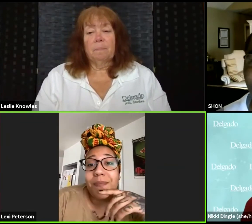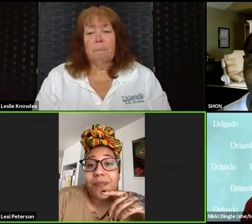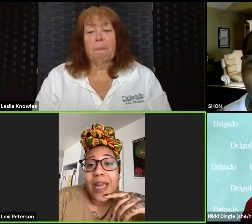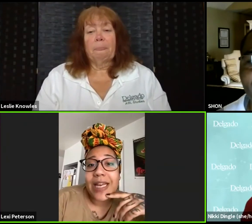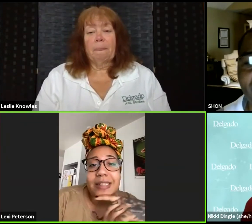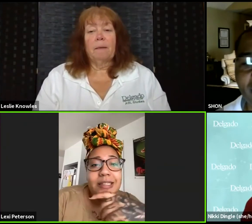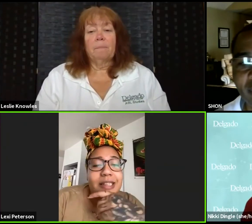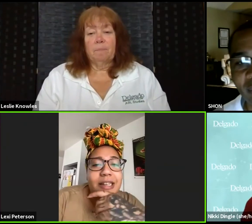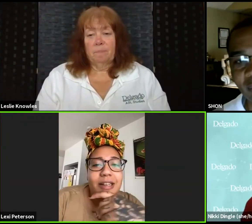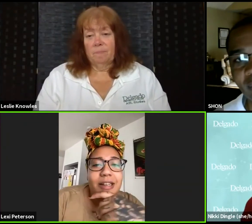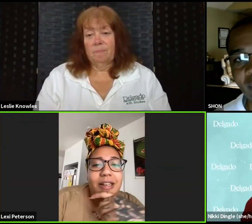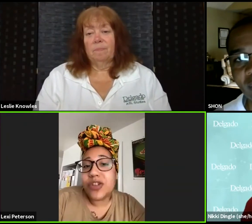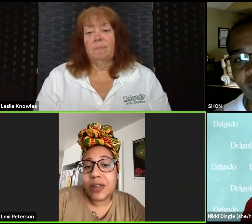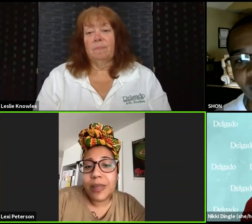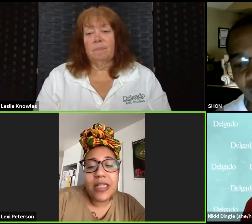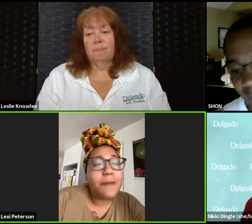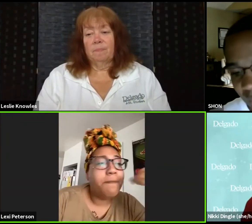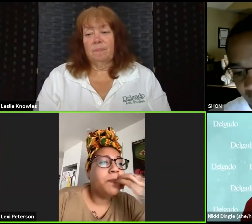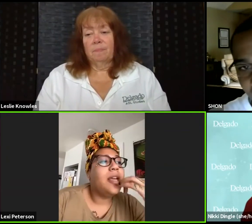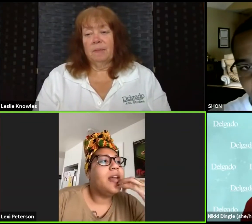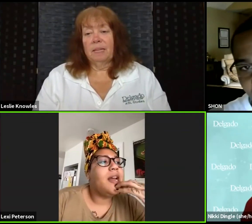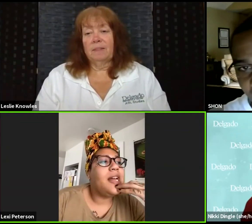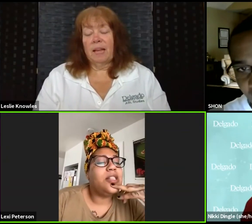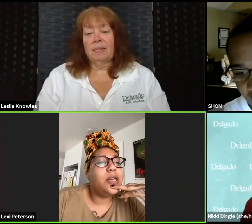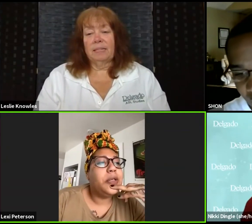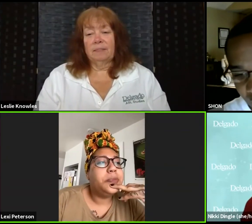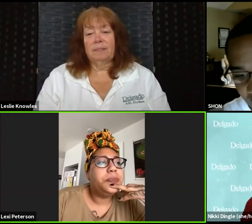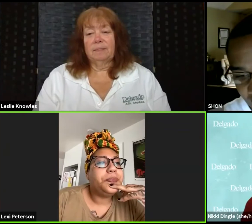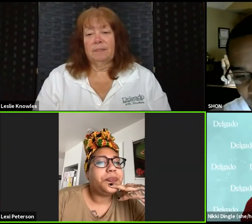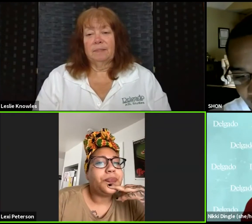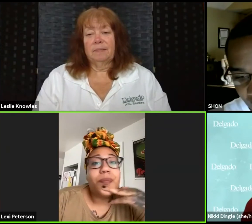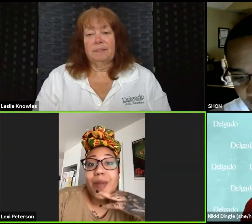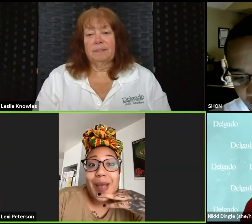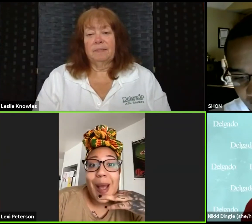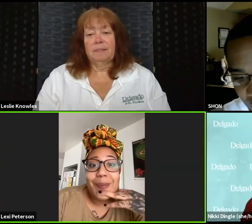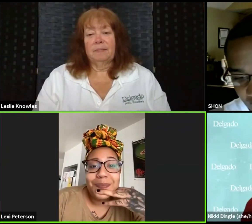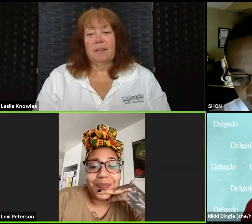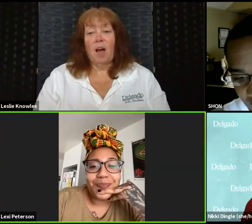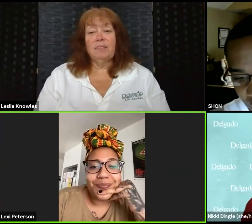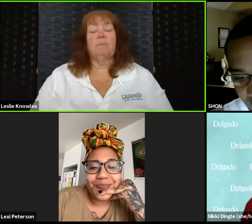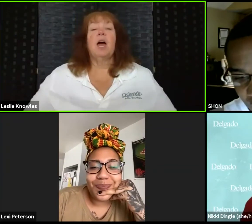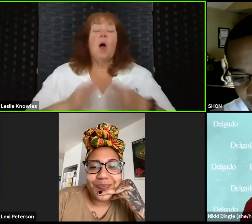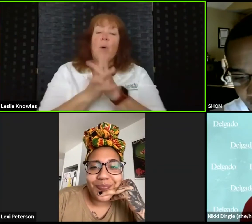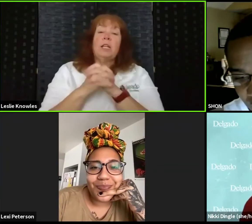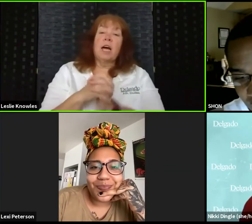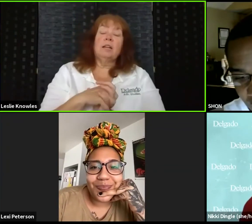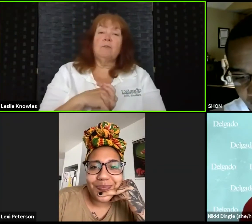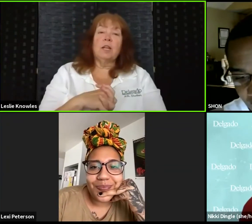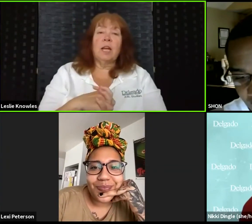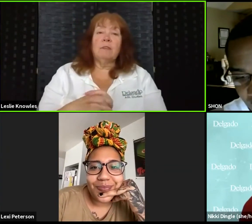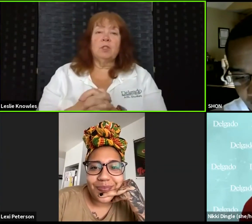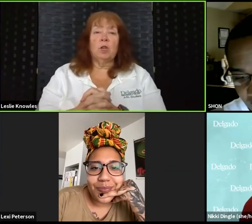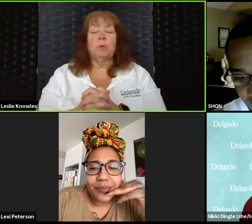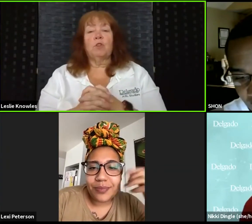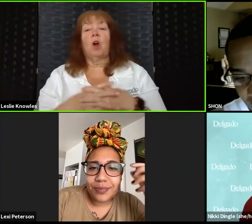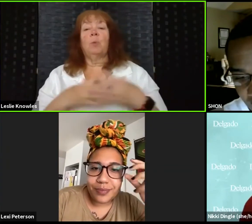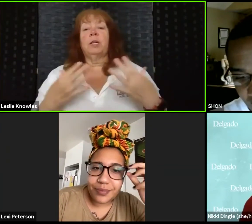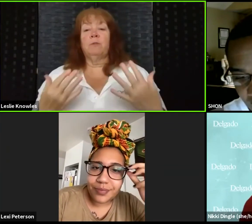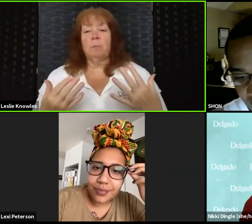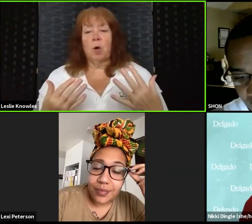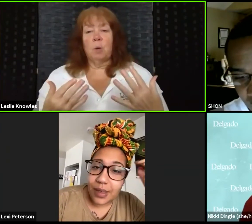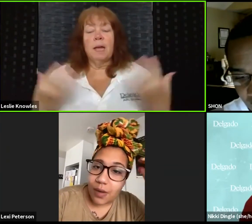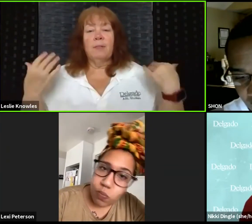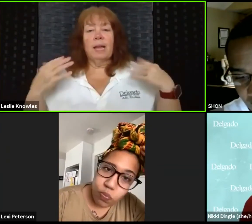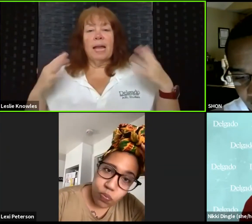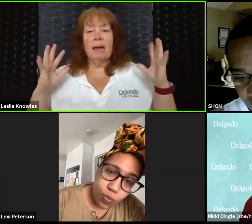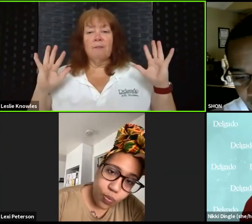time and the financial ability. And so, yeah. Awesome. Well, a lot of interpreters are working